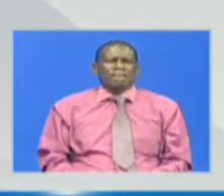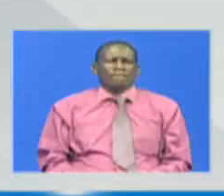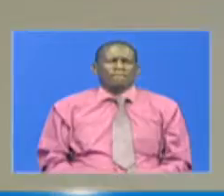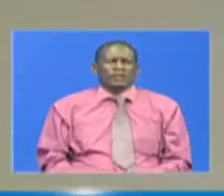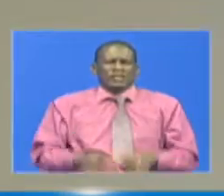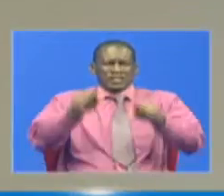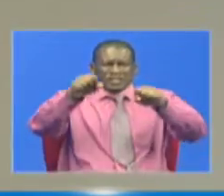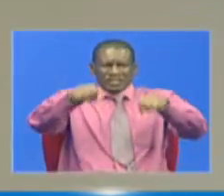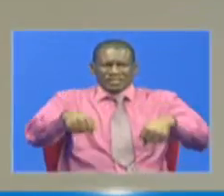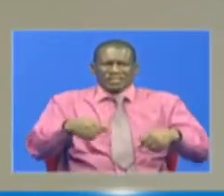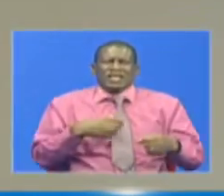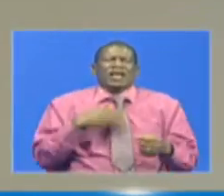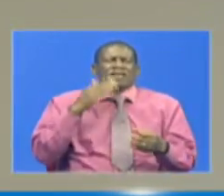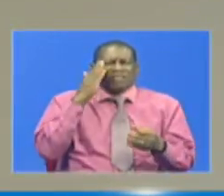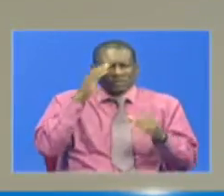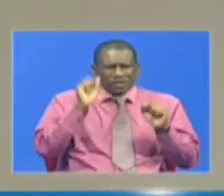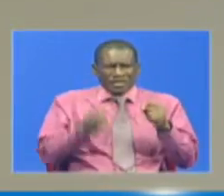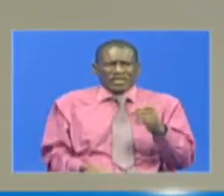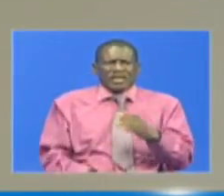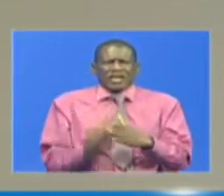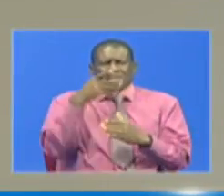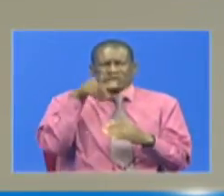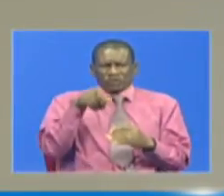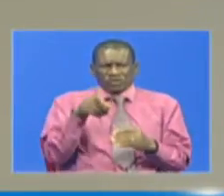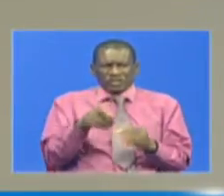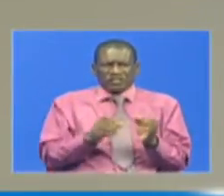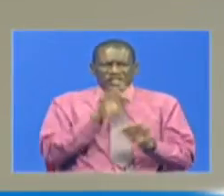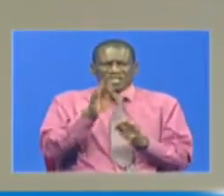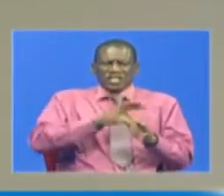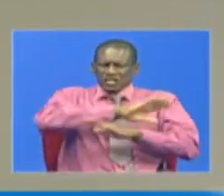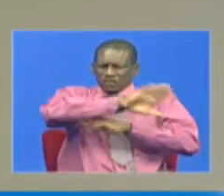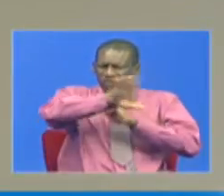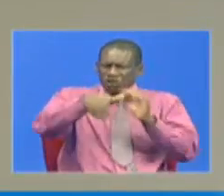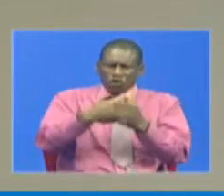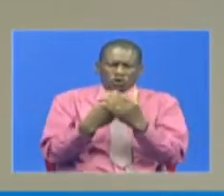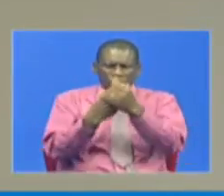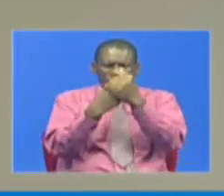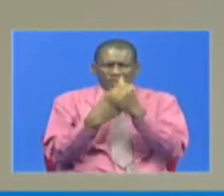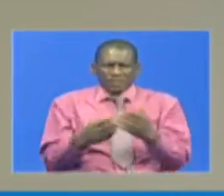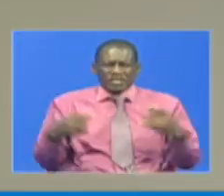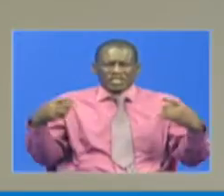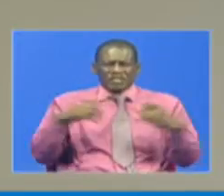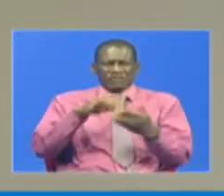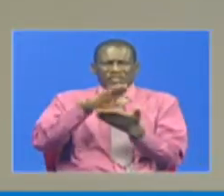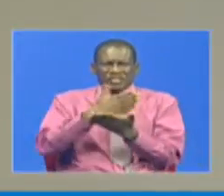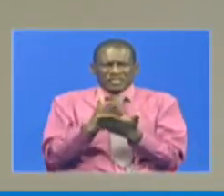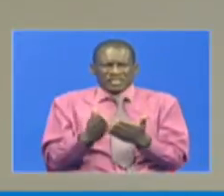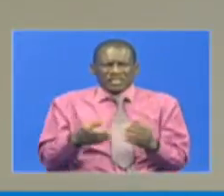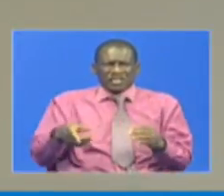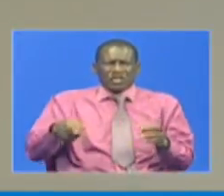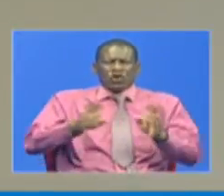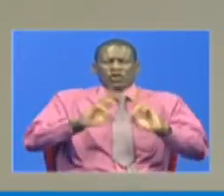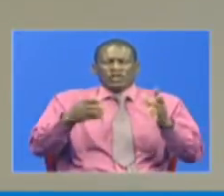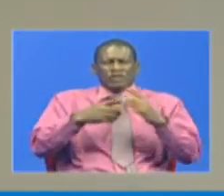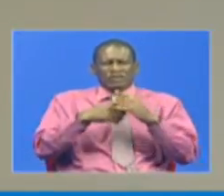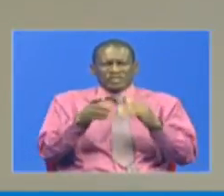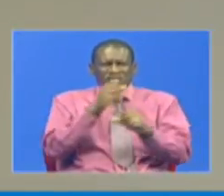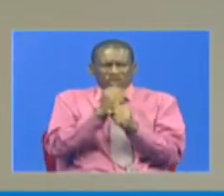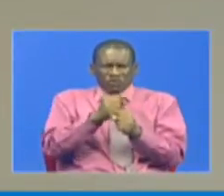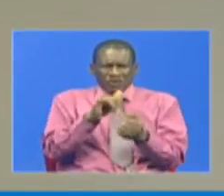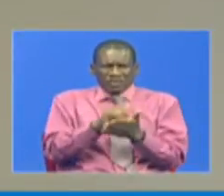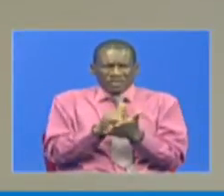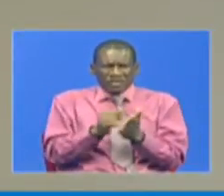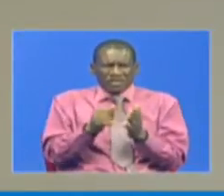Yes, I think we can come out of this if we all partner across sectors. We're already starting to do this, and